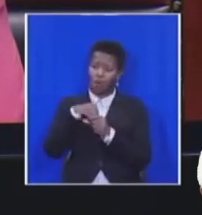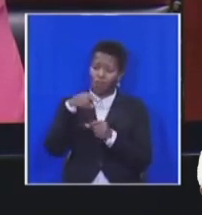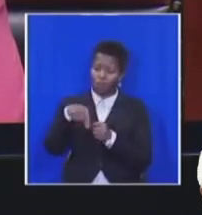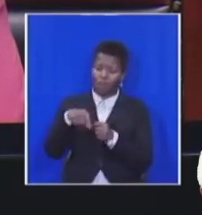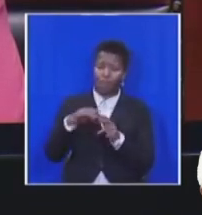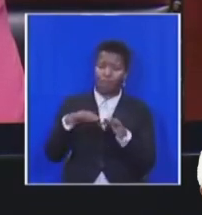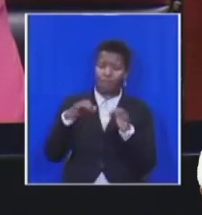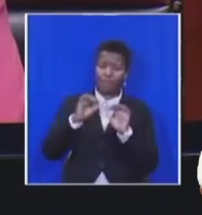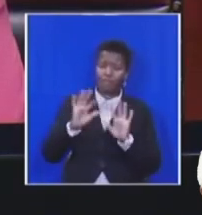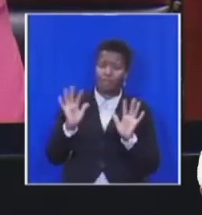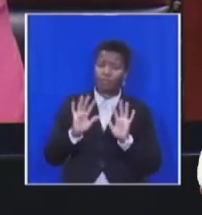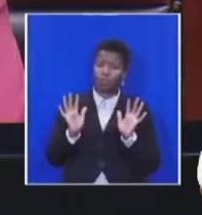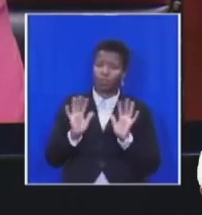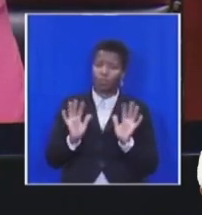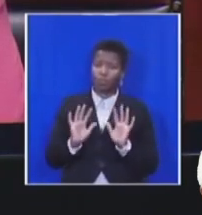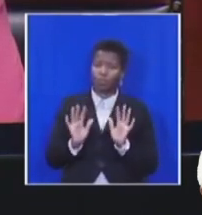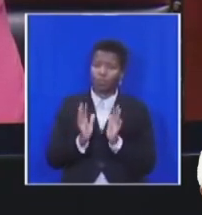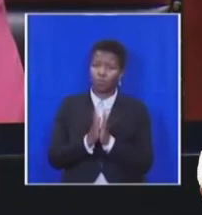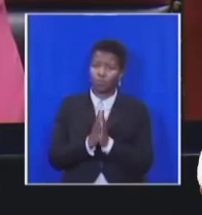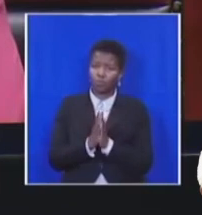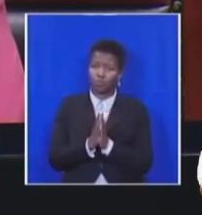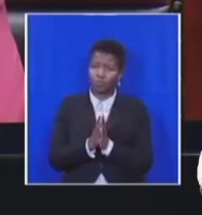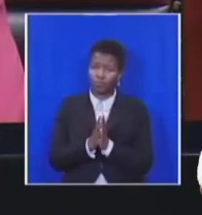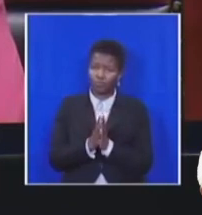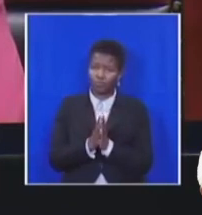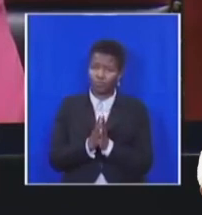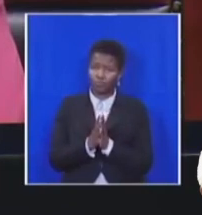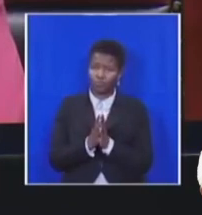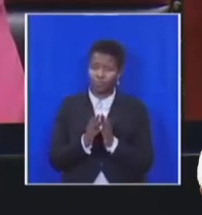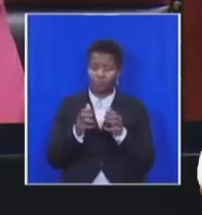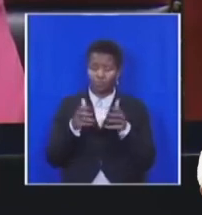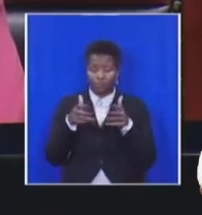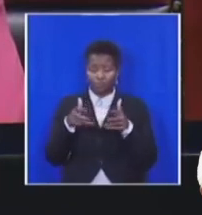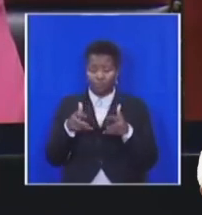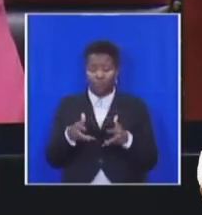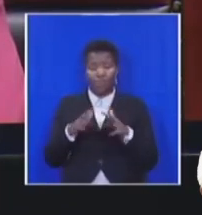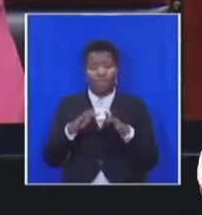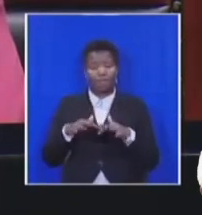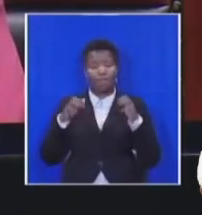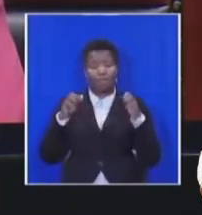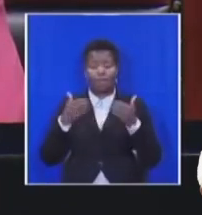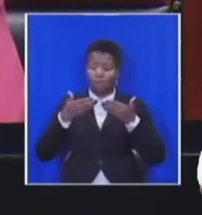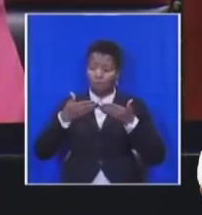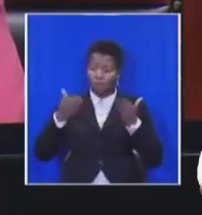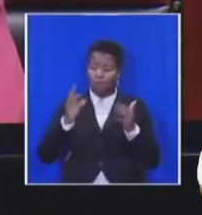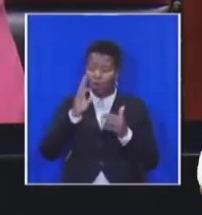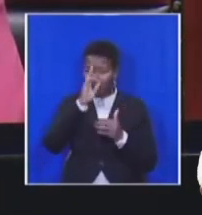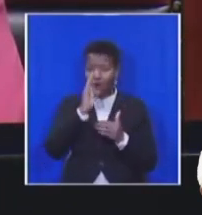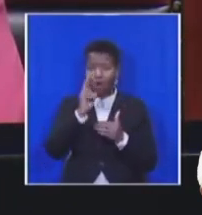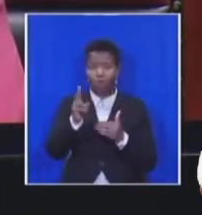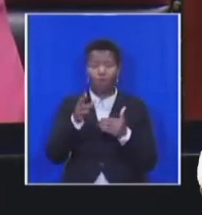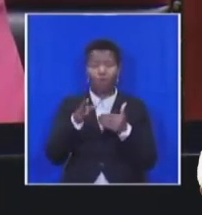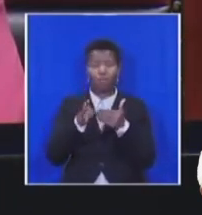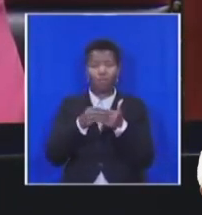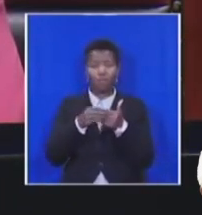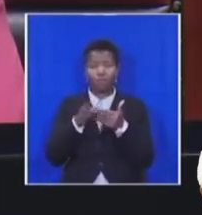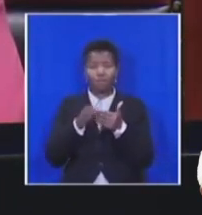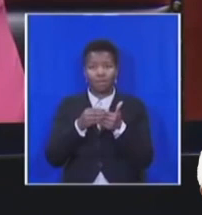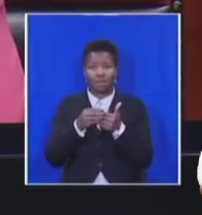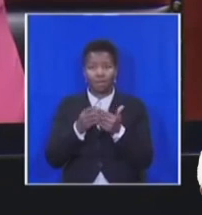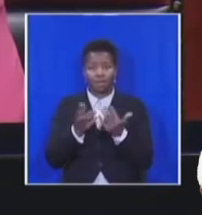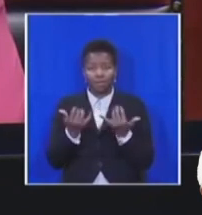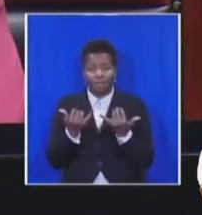Honorable Mokwele, let us, in this house, we are all honorable members, so let